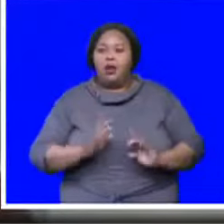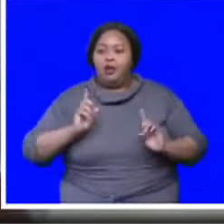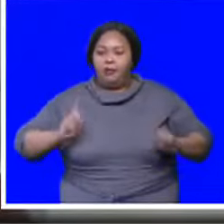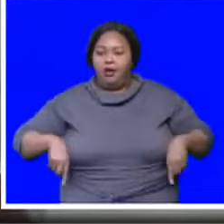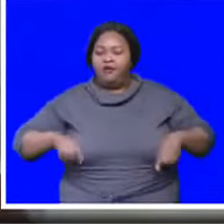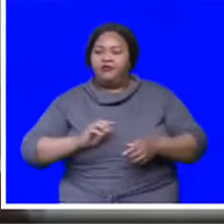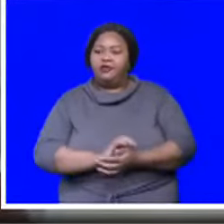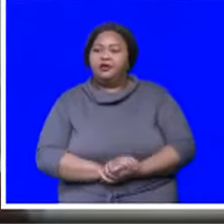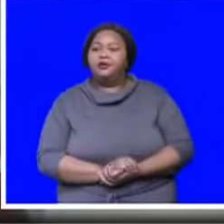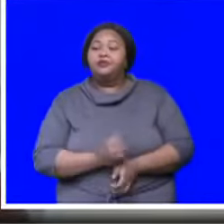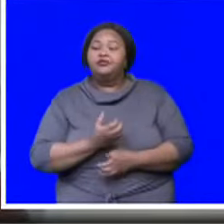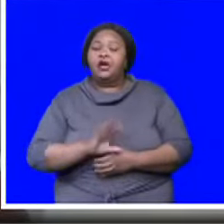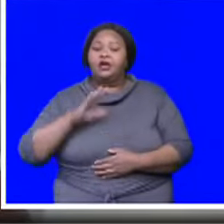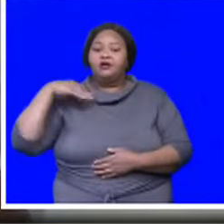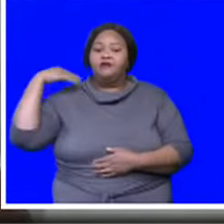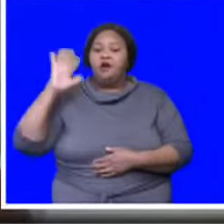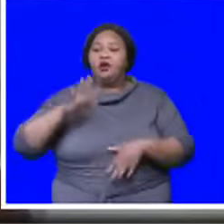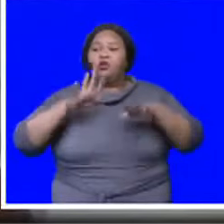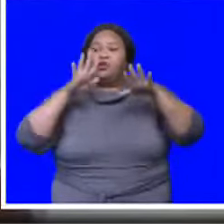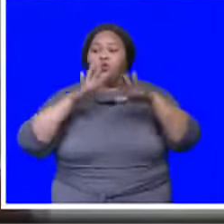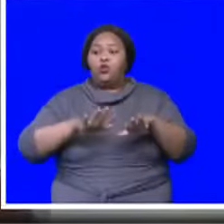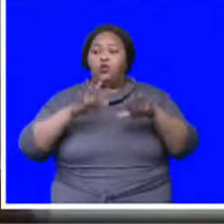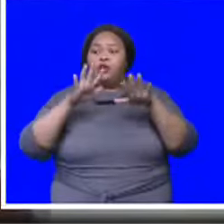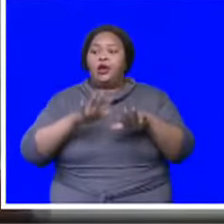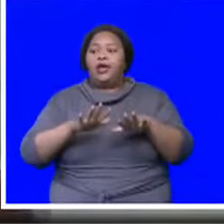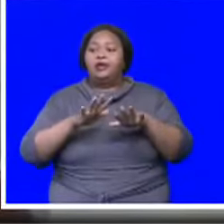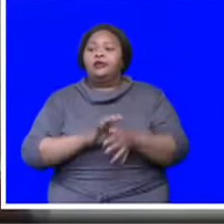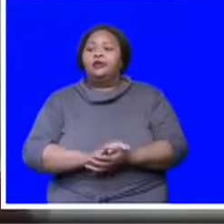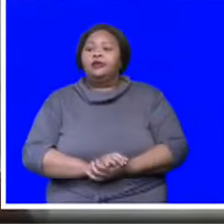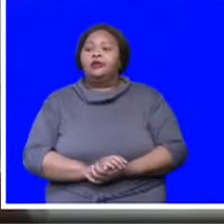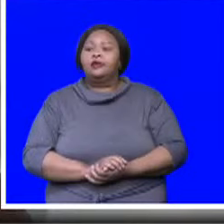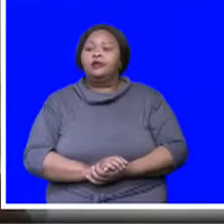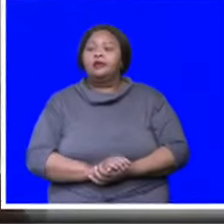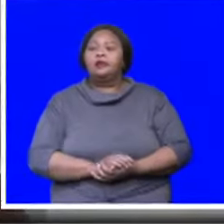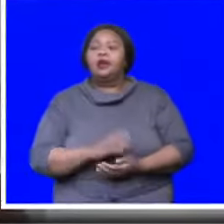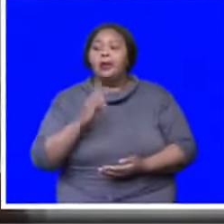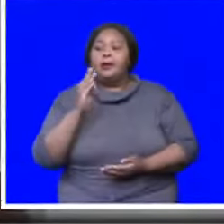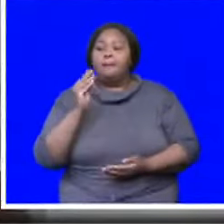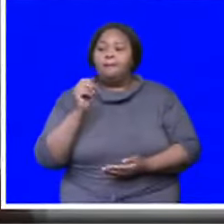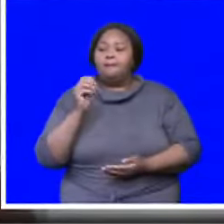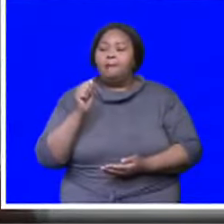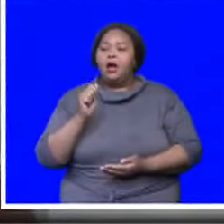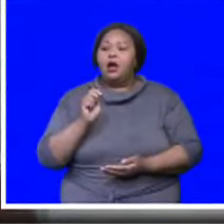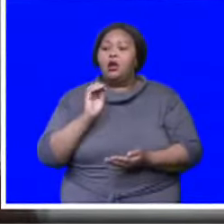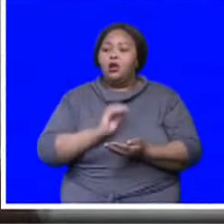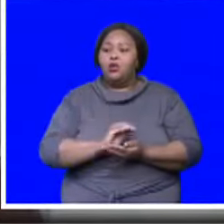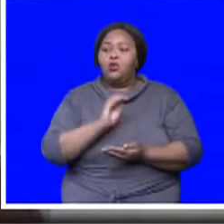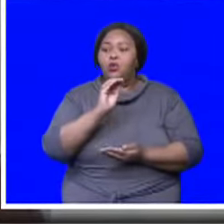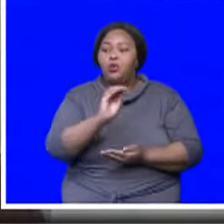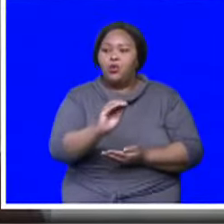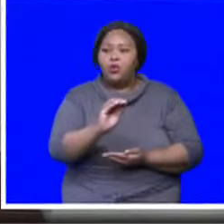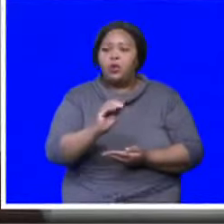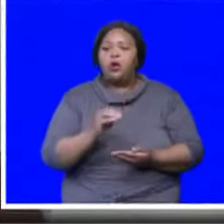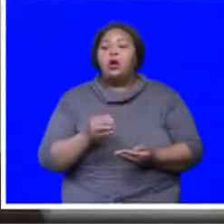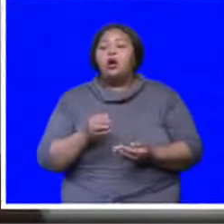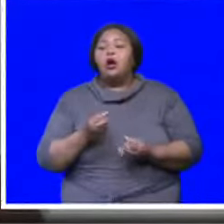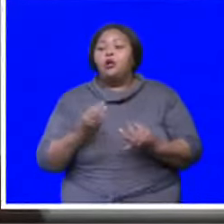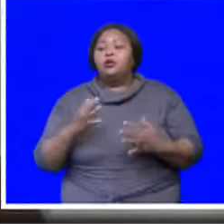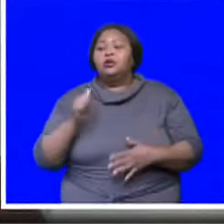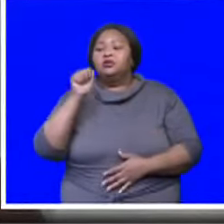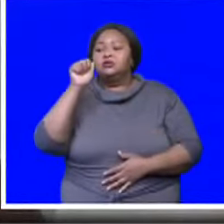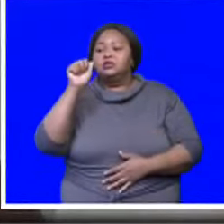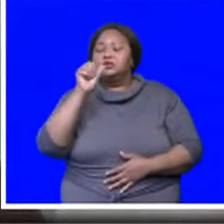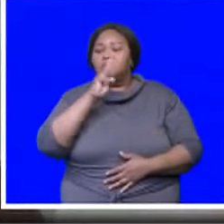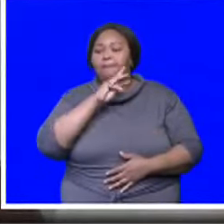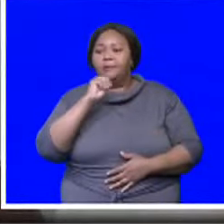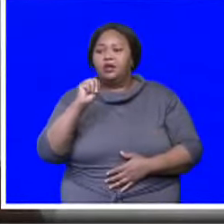government, of around £1.5 million sterling, in addition with our colleagues UNICEF to provide